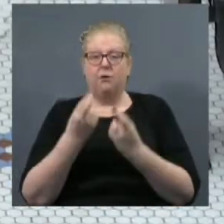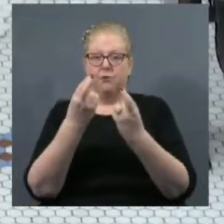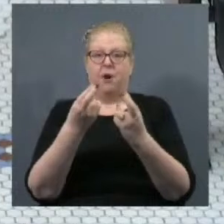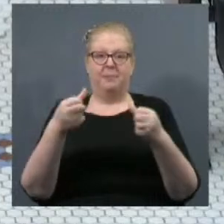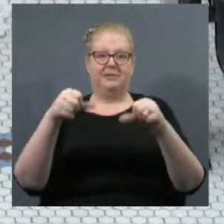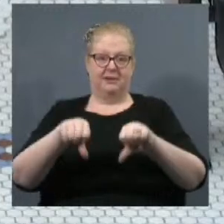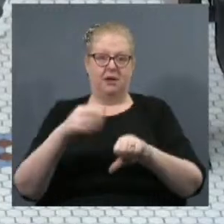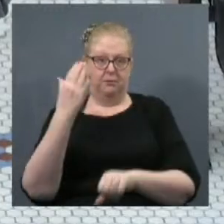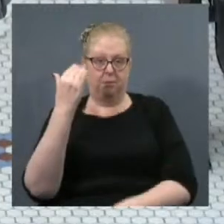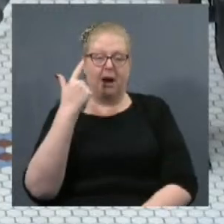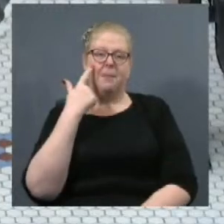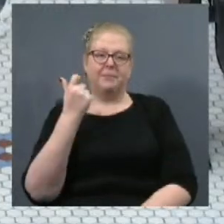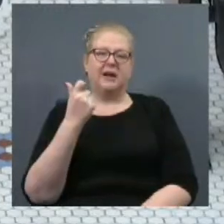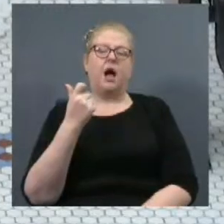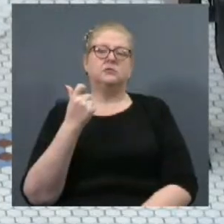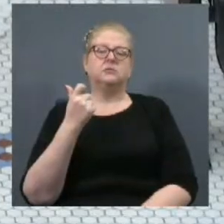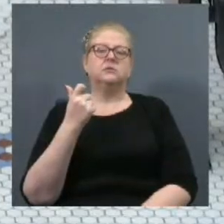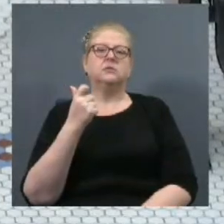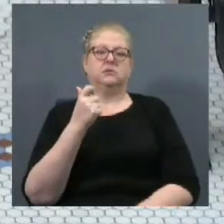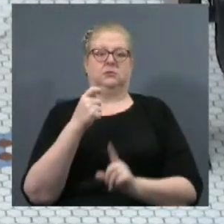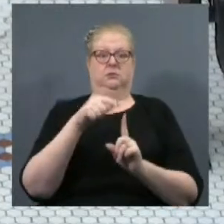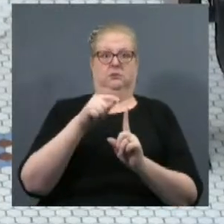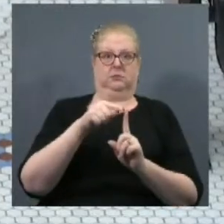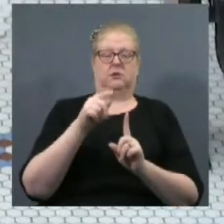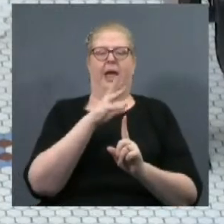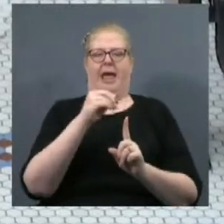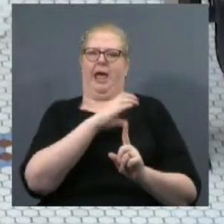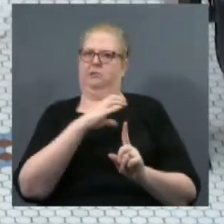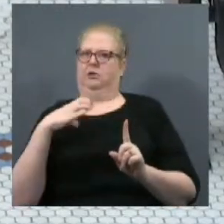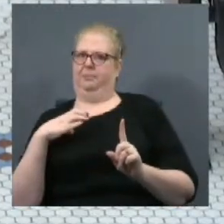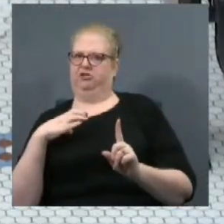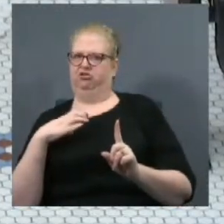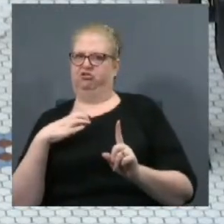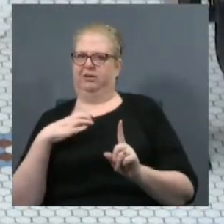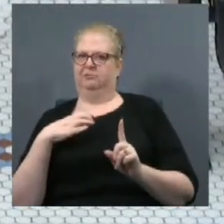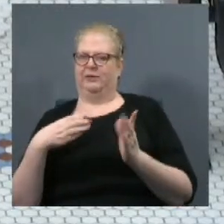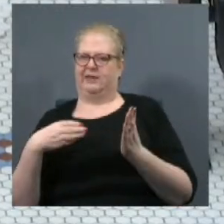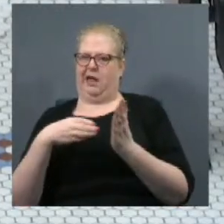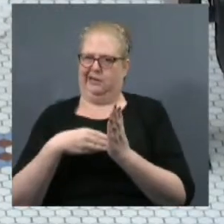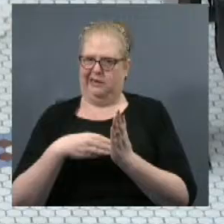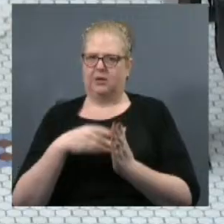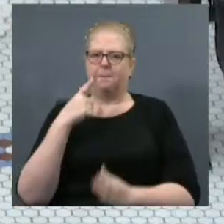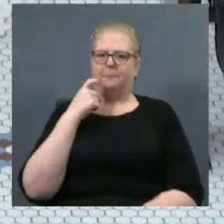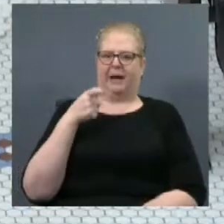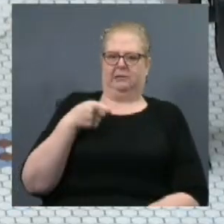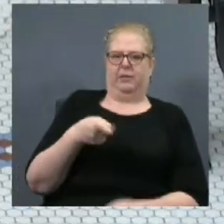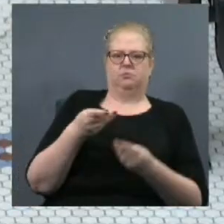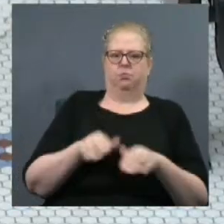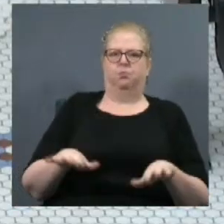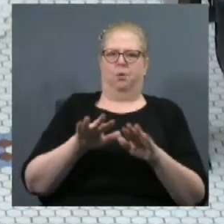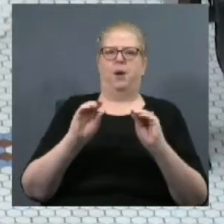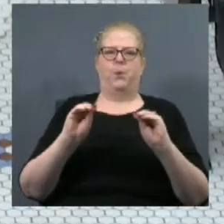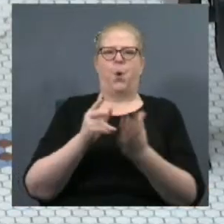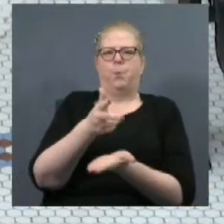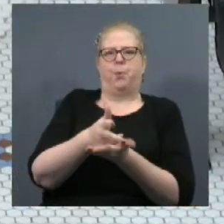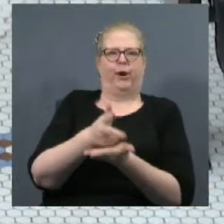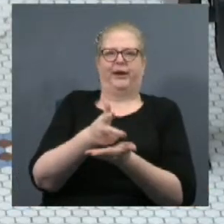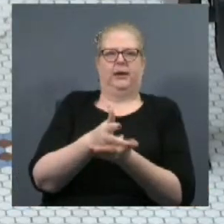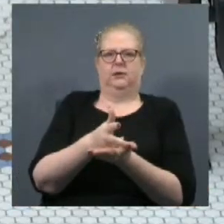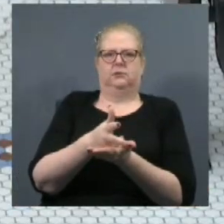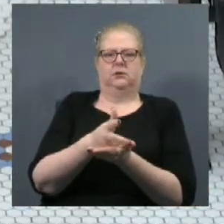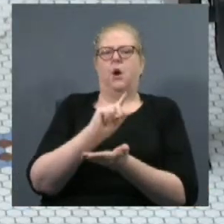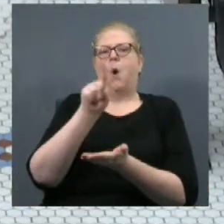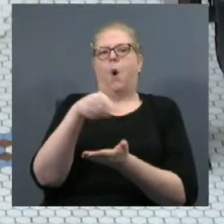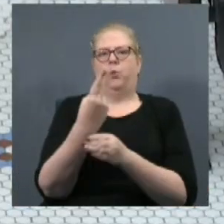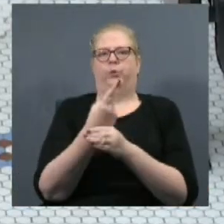that the Planning Commission voted against it, is because it showed no parking on the property itself. It just had